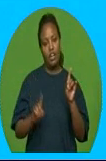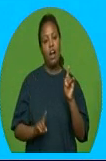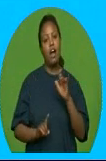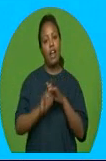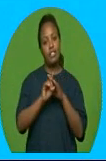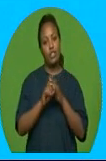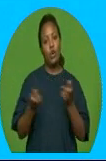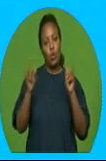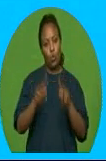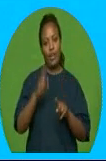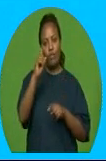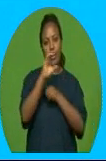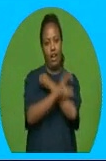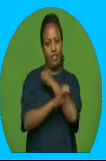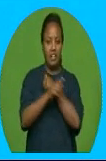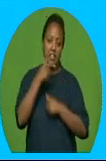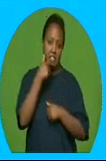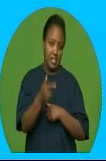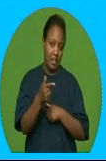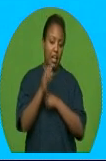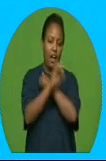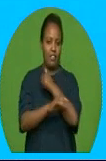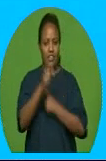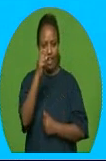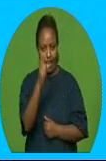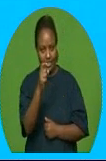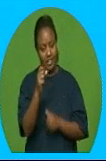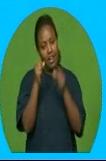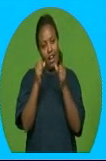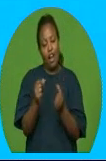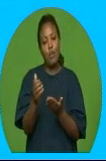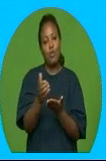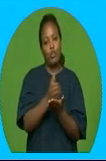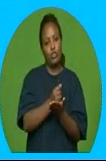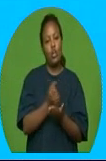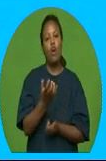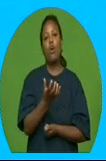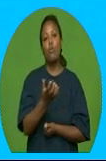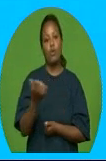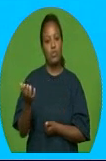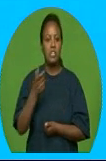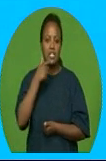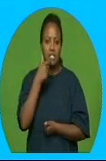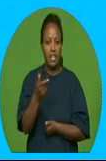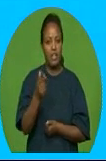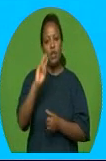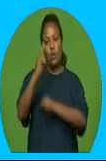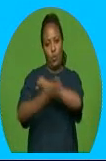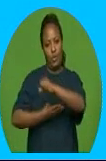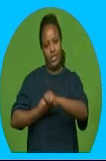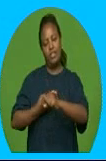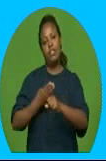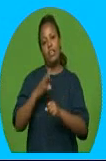difference arises when one country, say country X, can produce a commodity,